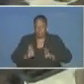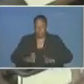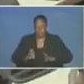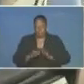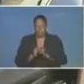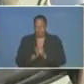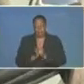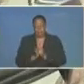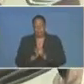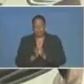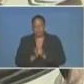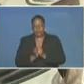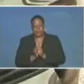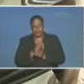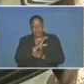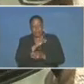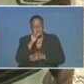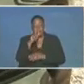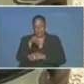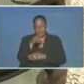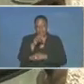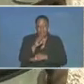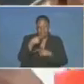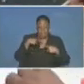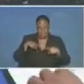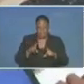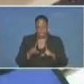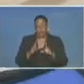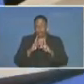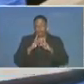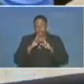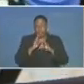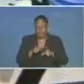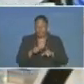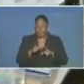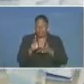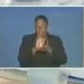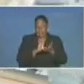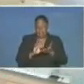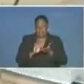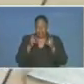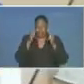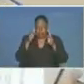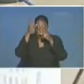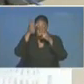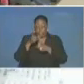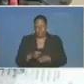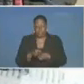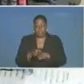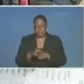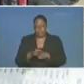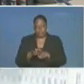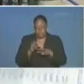The vehicles will be outfitted with GPS, which will allow the command center to make more efficient decisions about how to